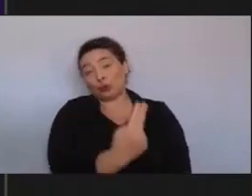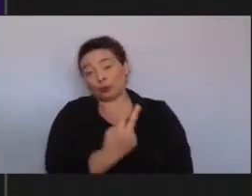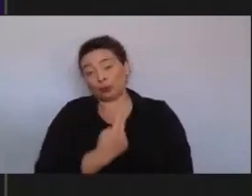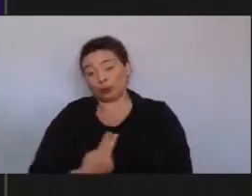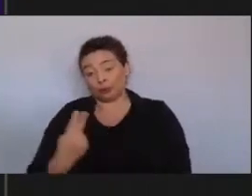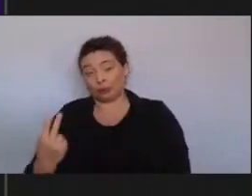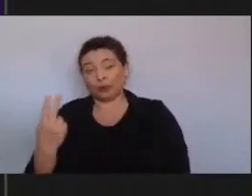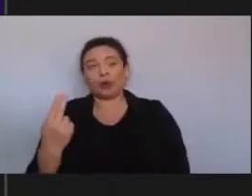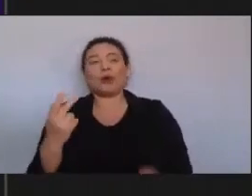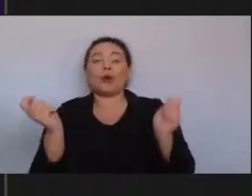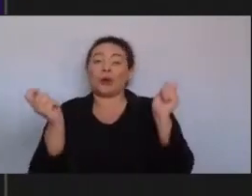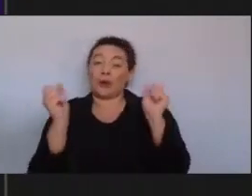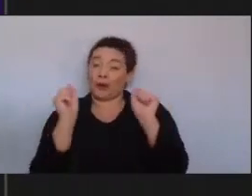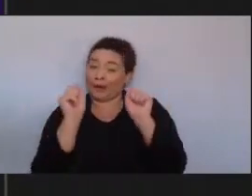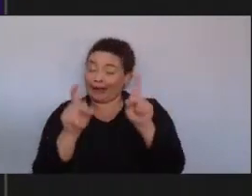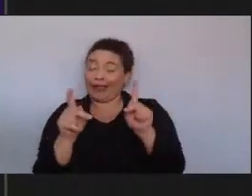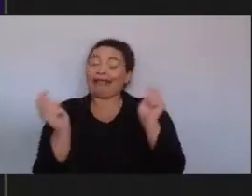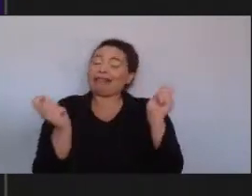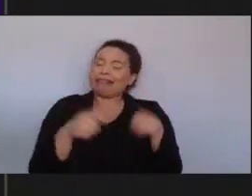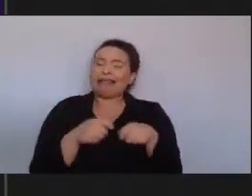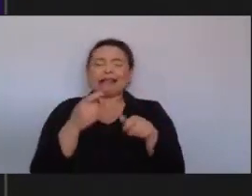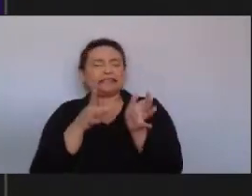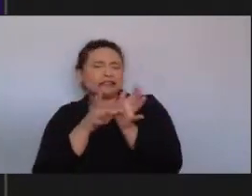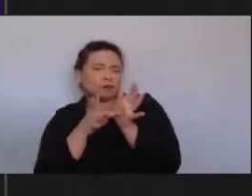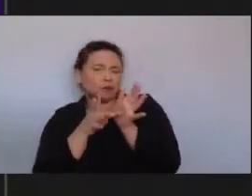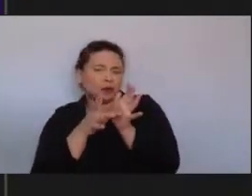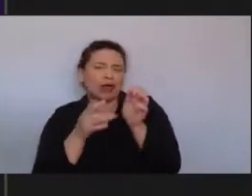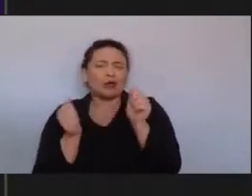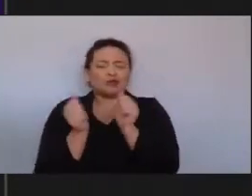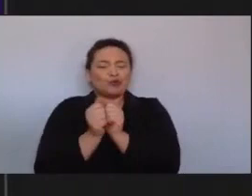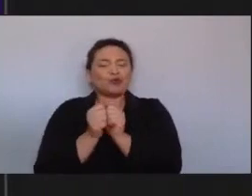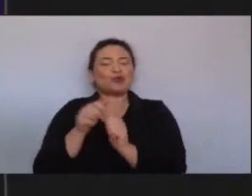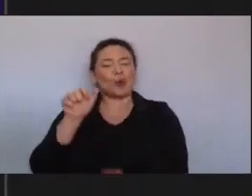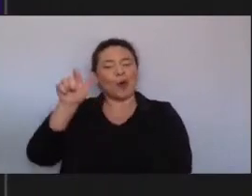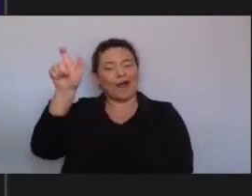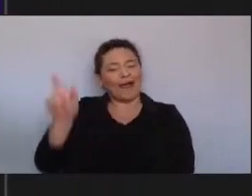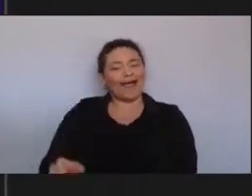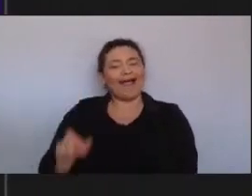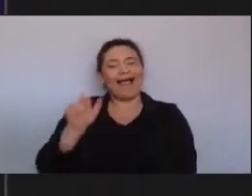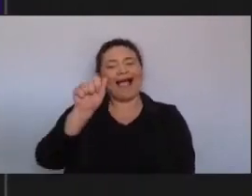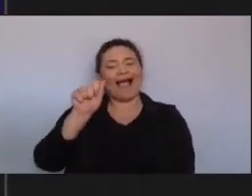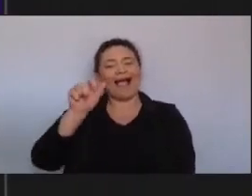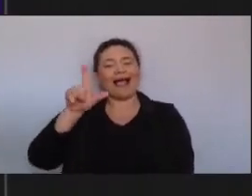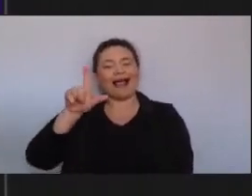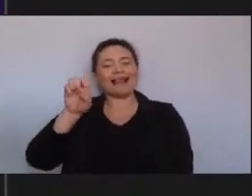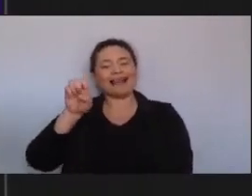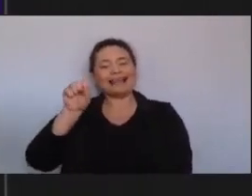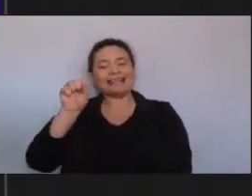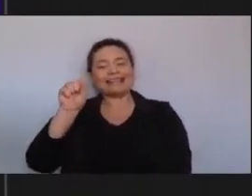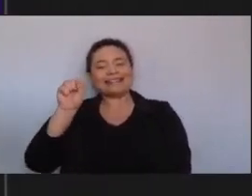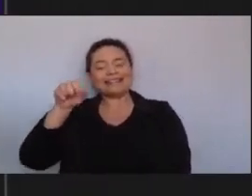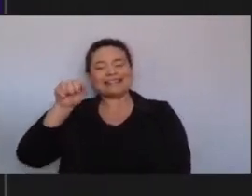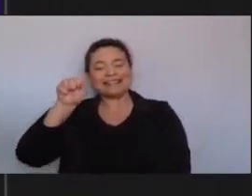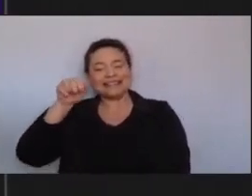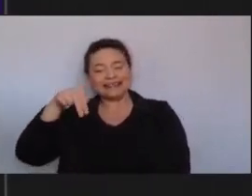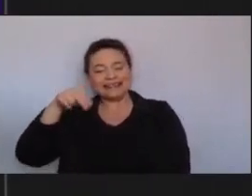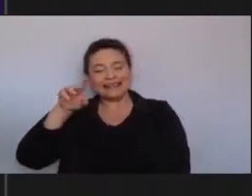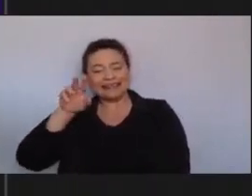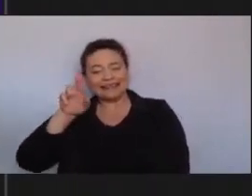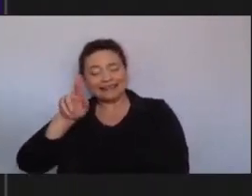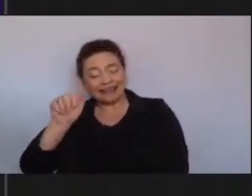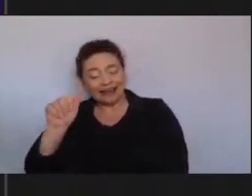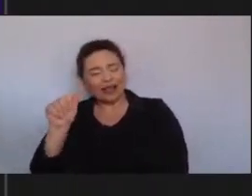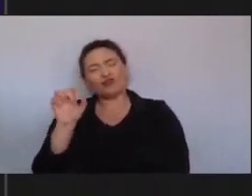be having a little bit of a discussion. So if you are not with anyone else, then you can always listen